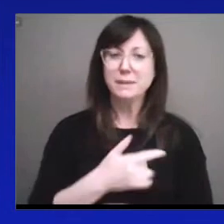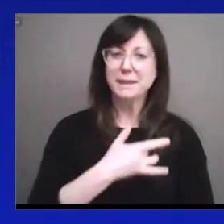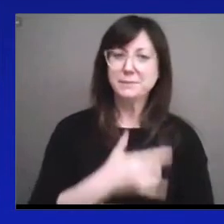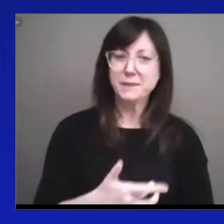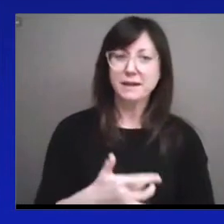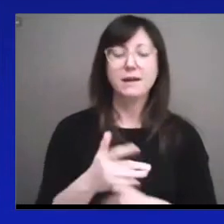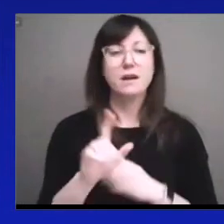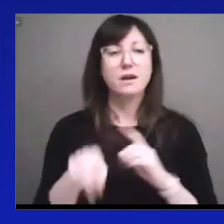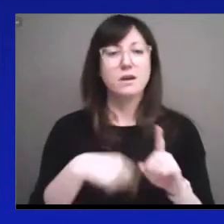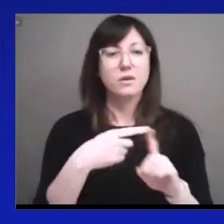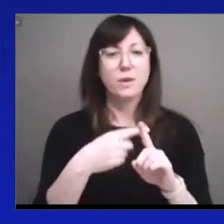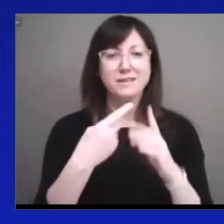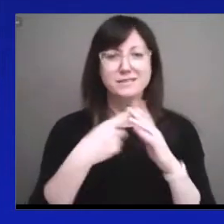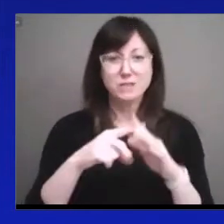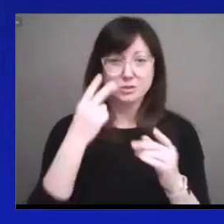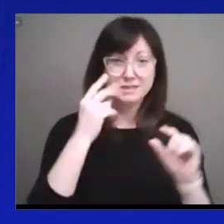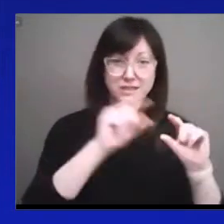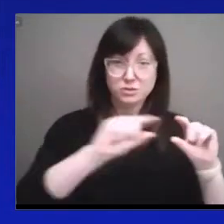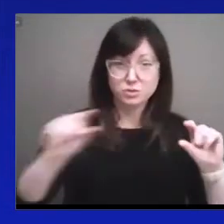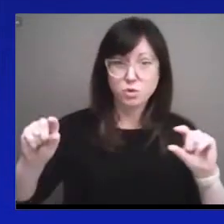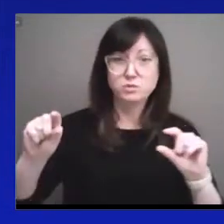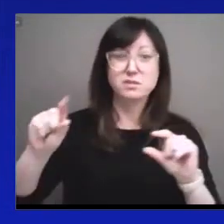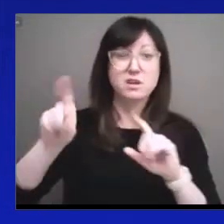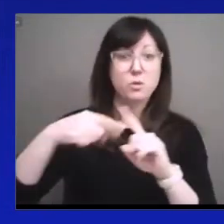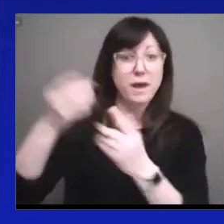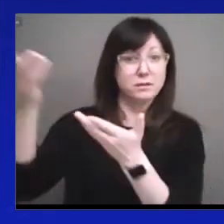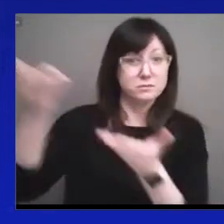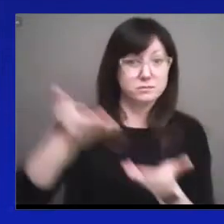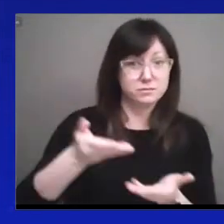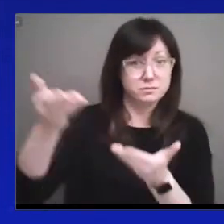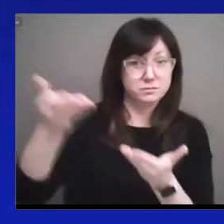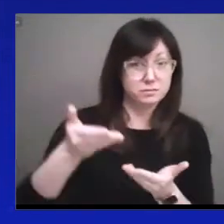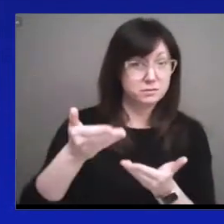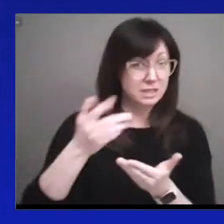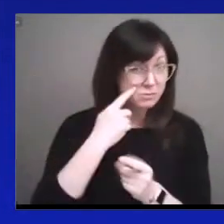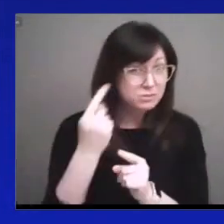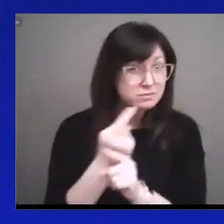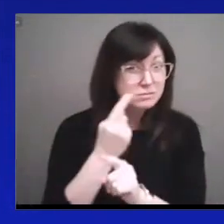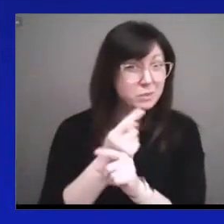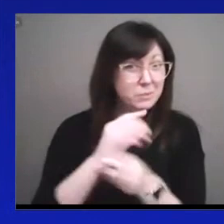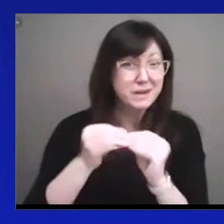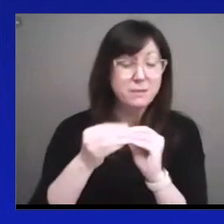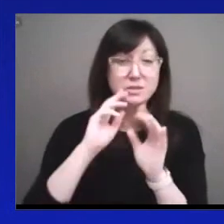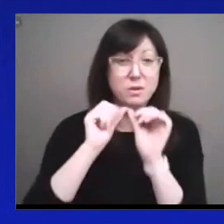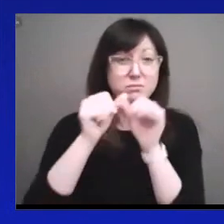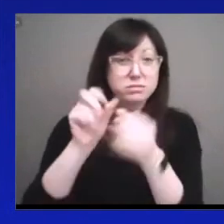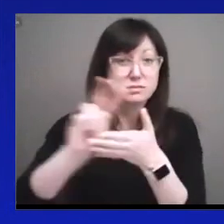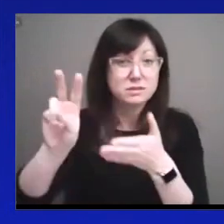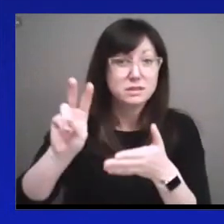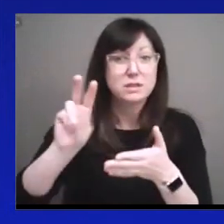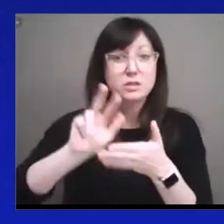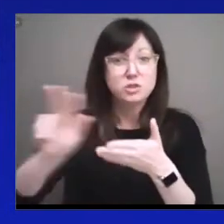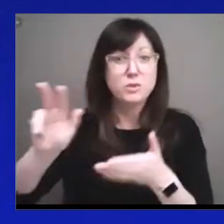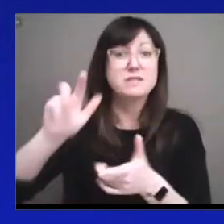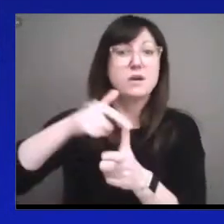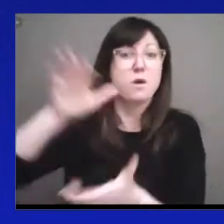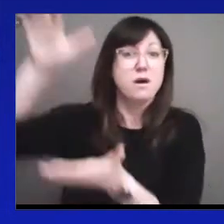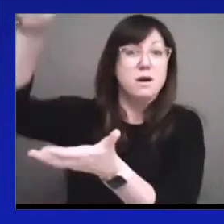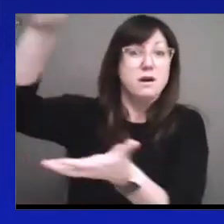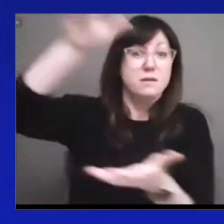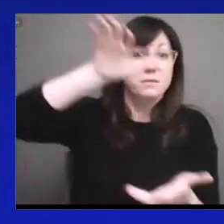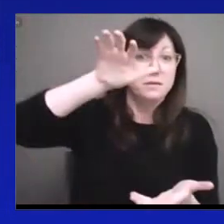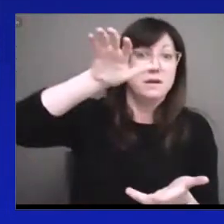when we start seeing their doses, are they going to come in regularly by the amounts that are produced, and we get that after several weeks, then we're nowhere back on a normal